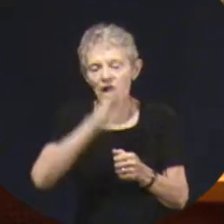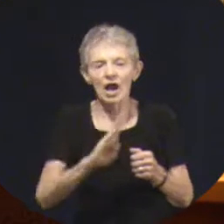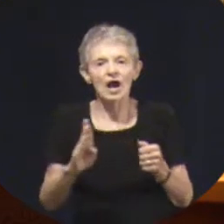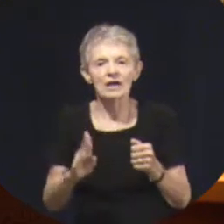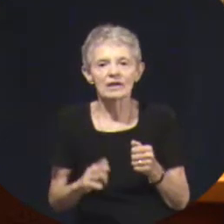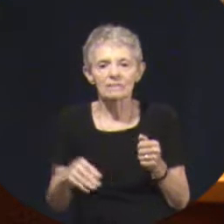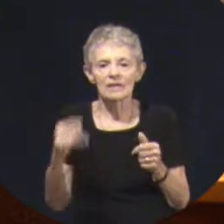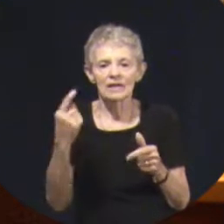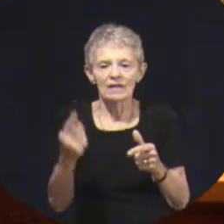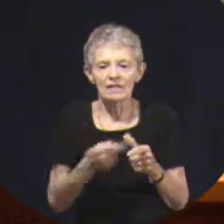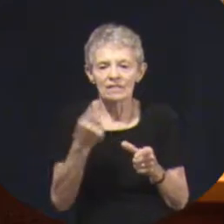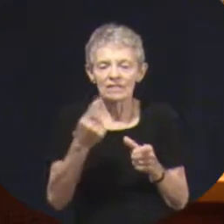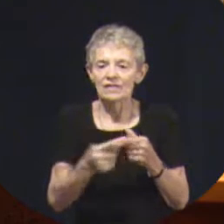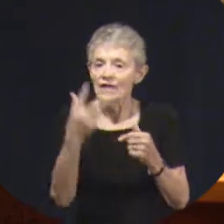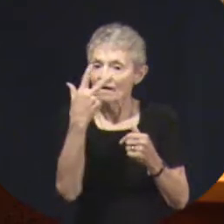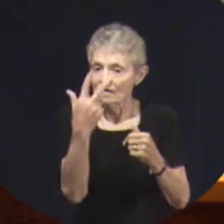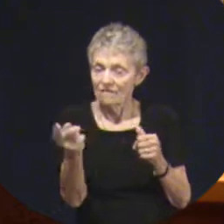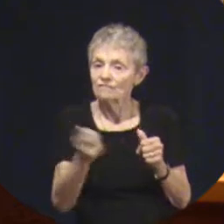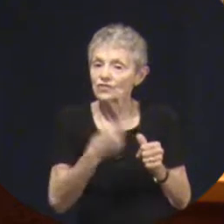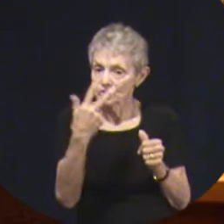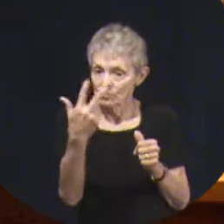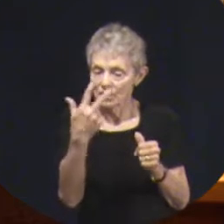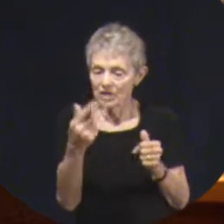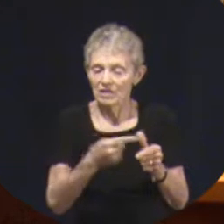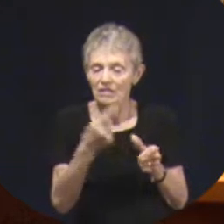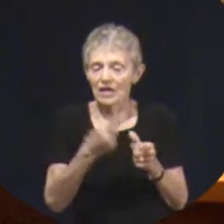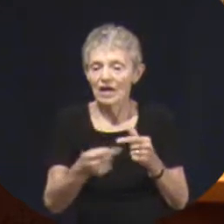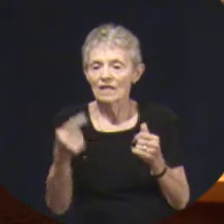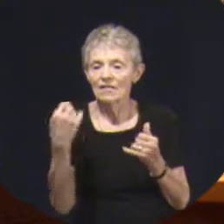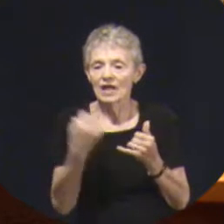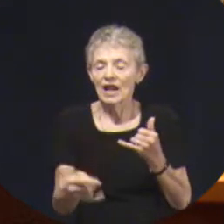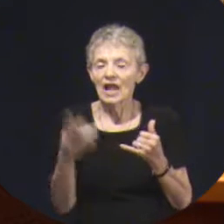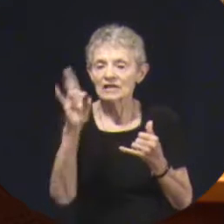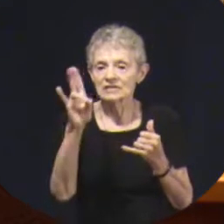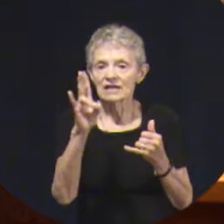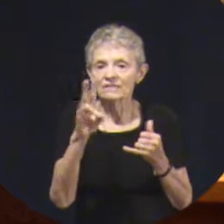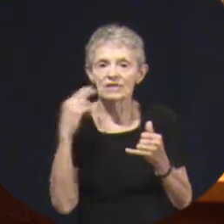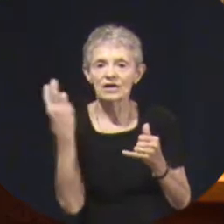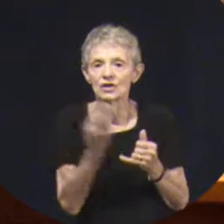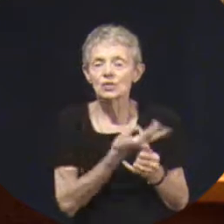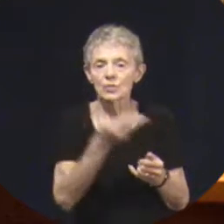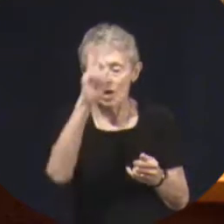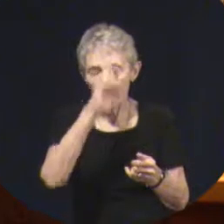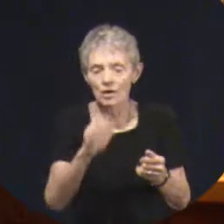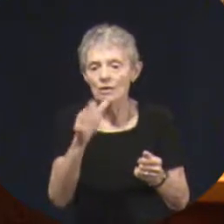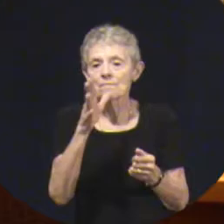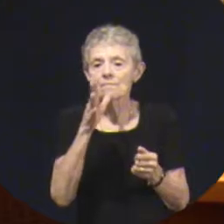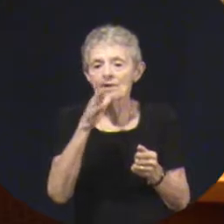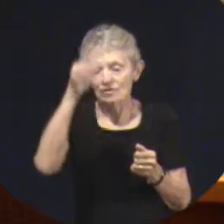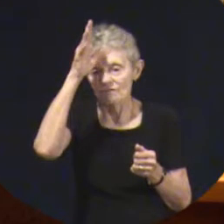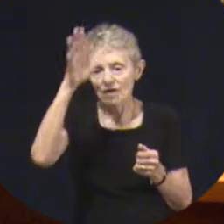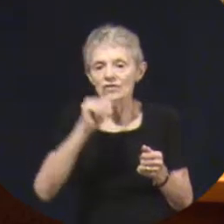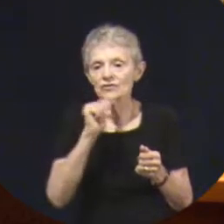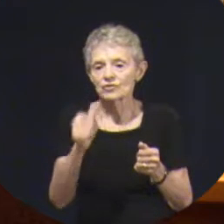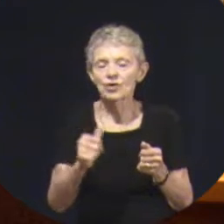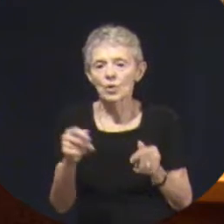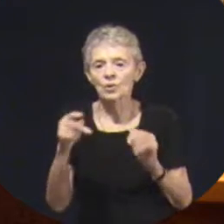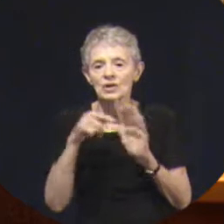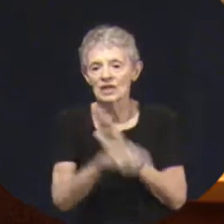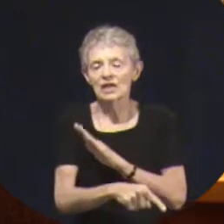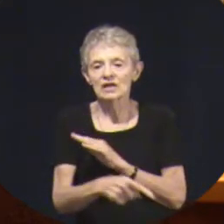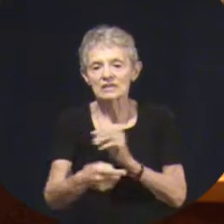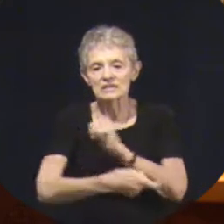seven remind us of our love of neighbor, that we honor our mother and father, that we do not kill, that we do not steal,